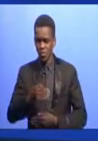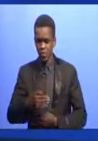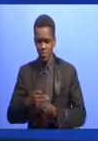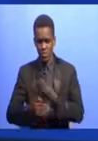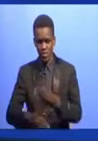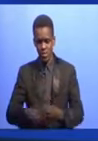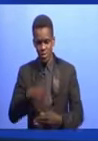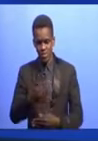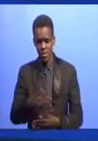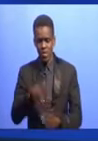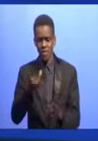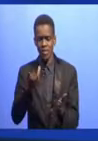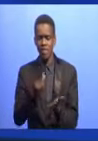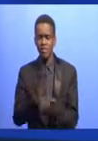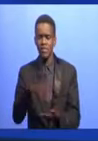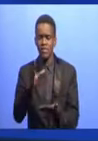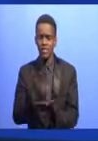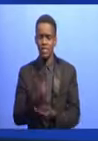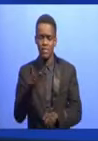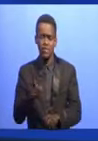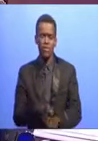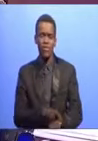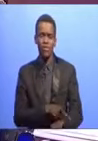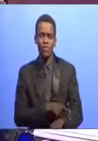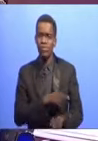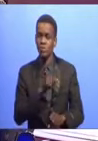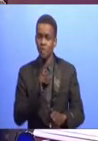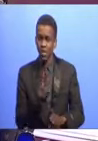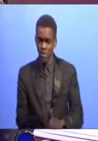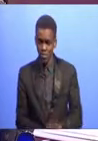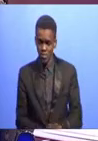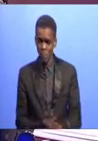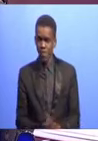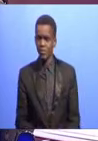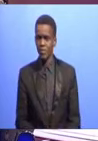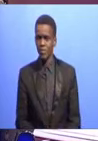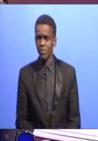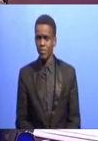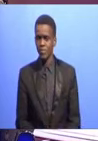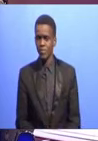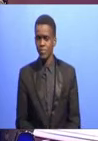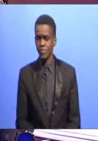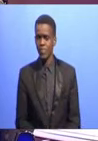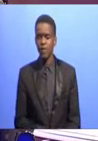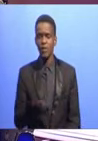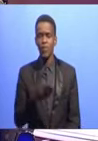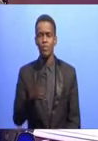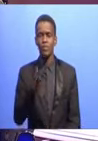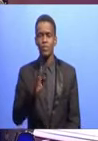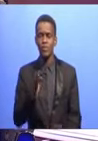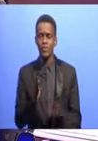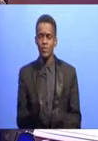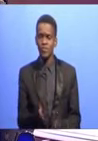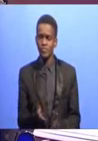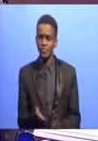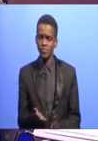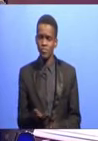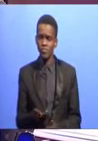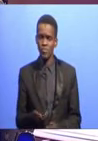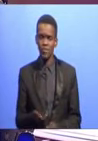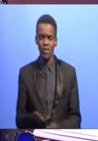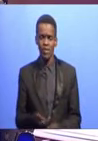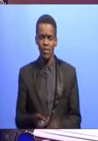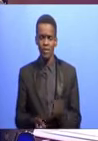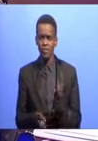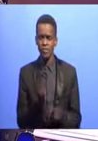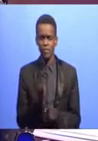there we are now. Yes, le bema gona le business Botswana gona le tsedingwe tsedintse go ntse re ka scan ra ra di gakologela gona ana ka speed me ga ke tsore le